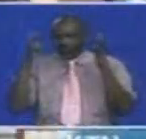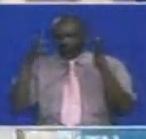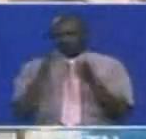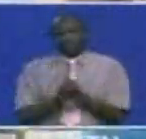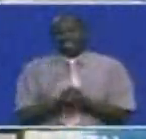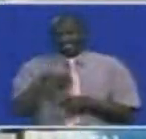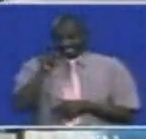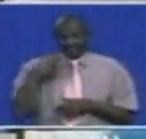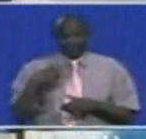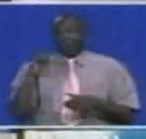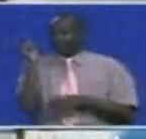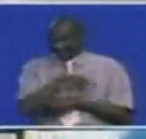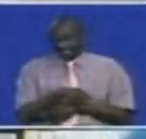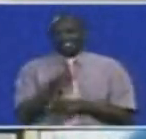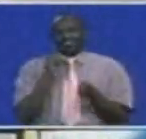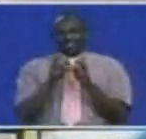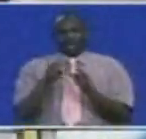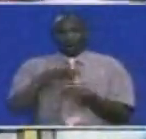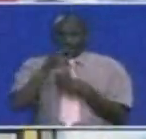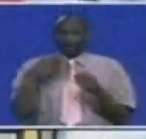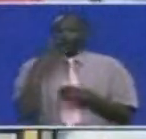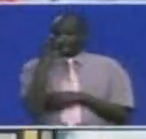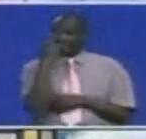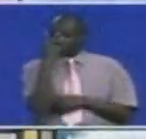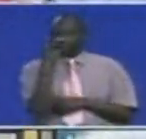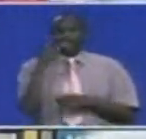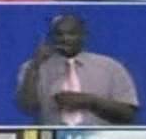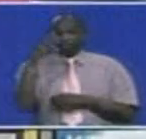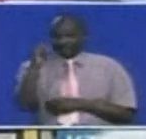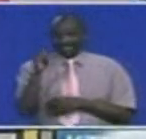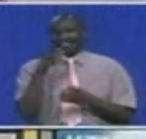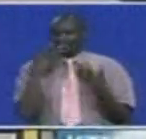And she went on to finish the race, all 42 kilometers of it.